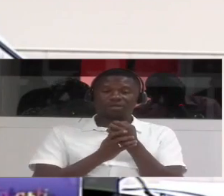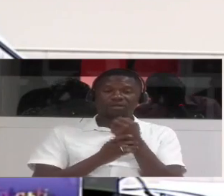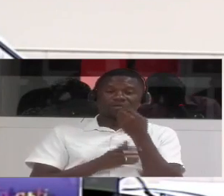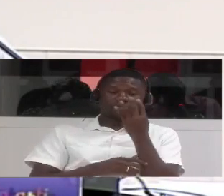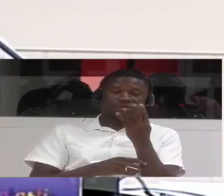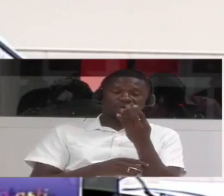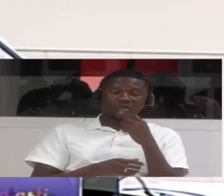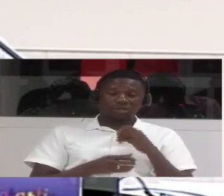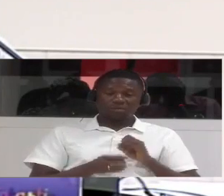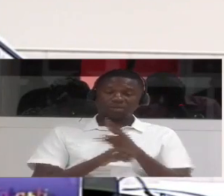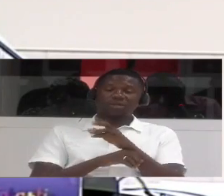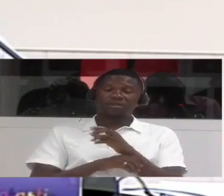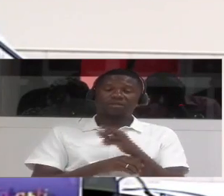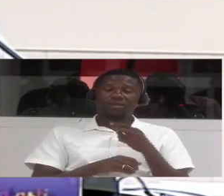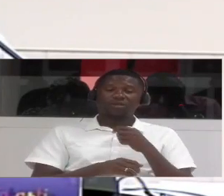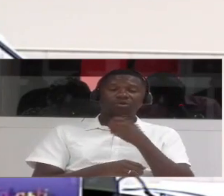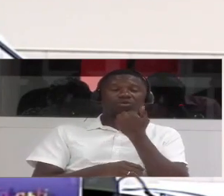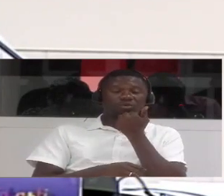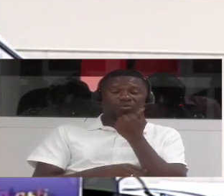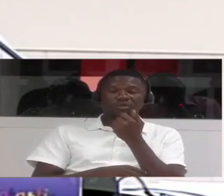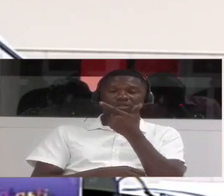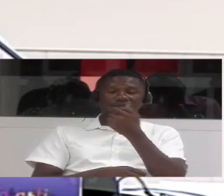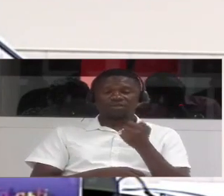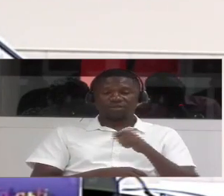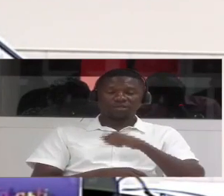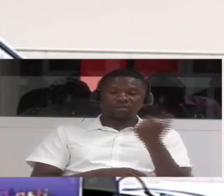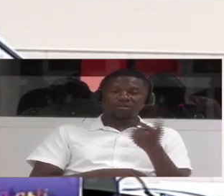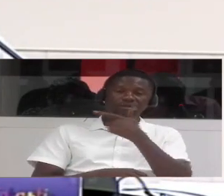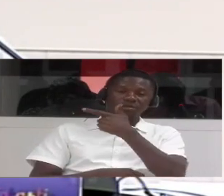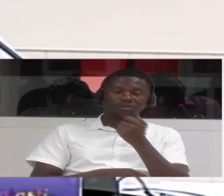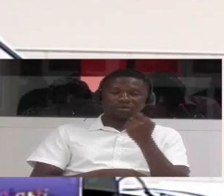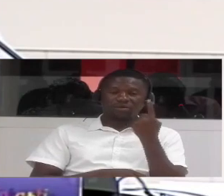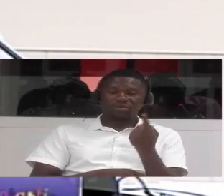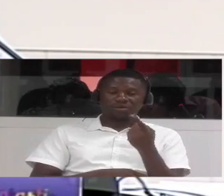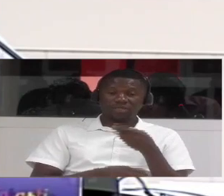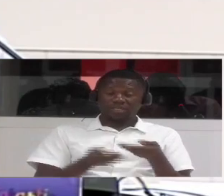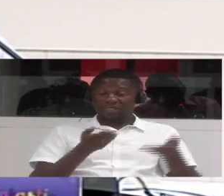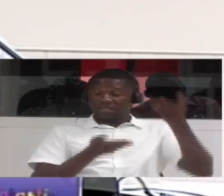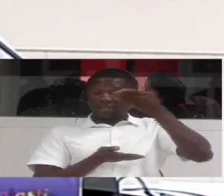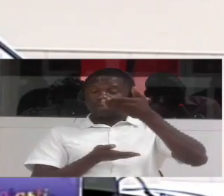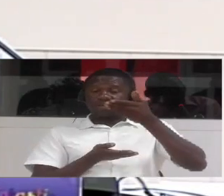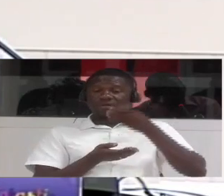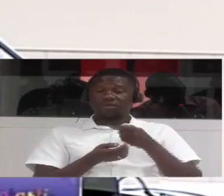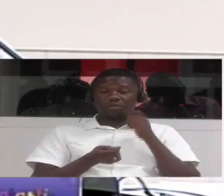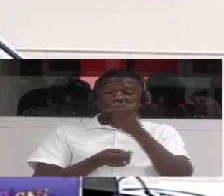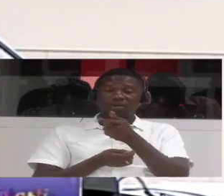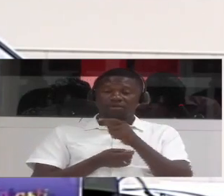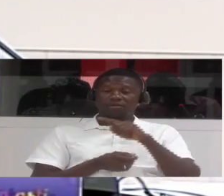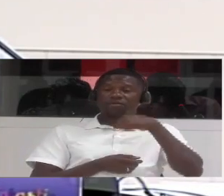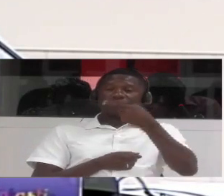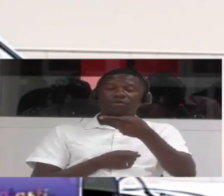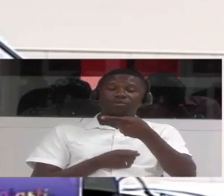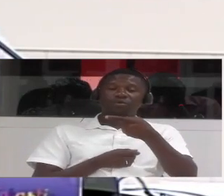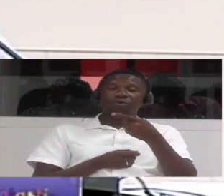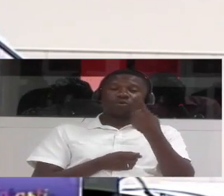number 70 and number 71. So this Decree number 70 and 71 increased the bond from